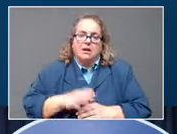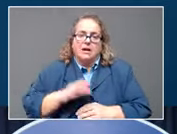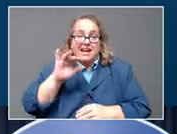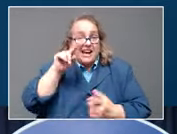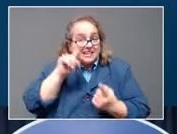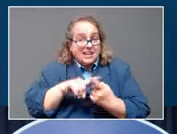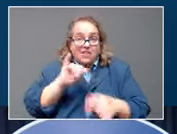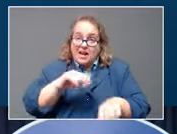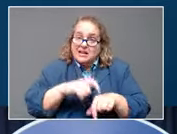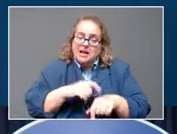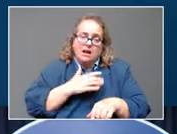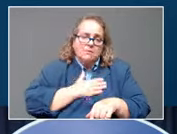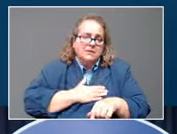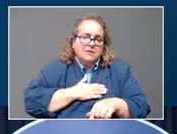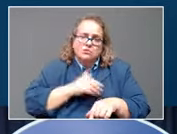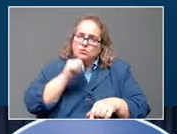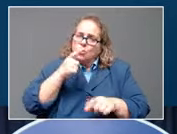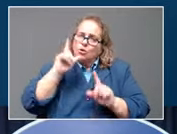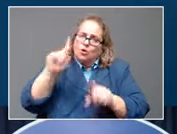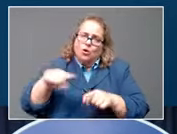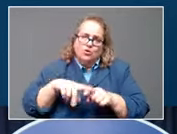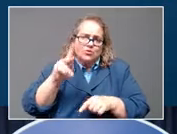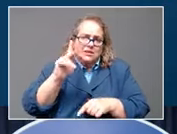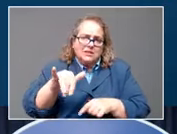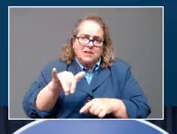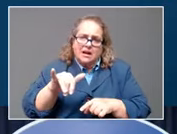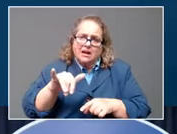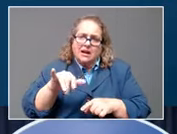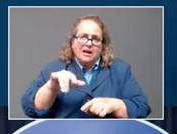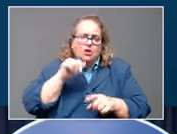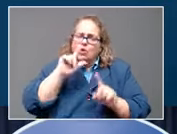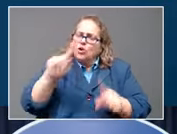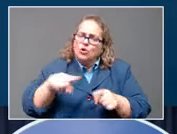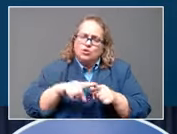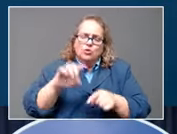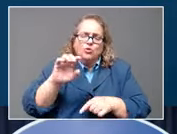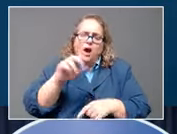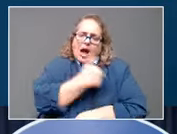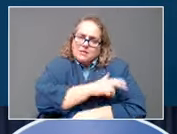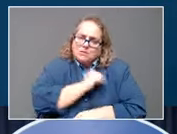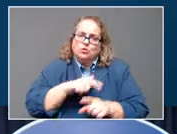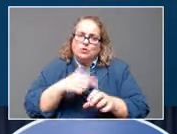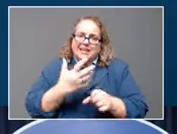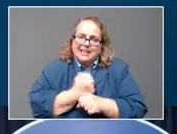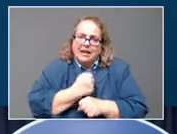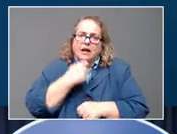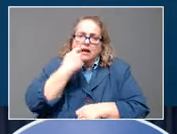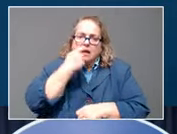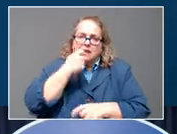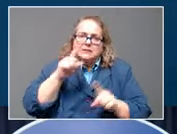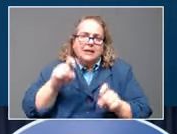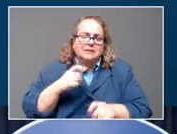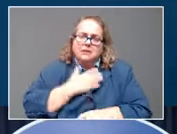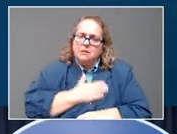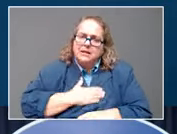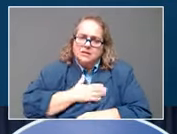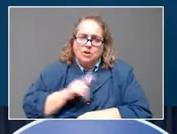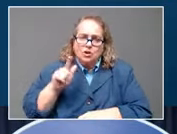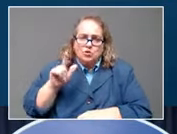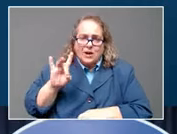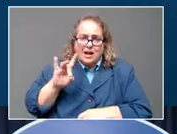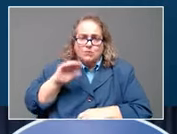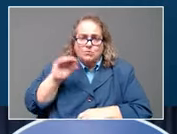to an ER just to get a COVID test. Roughly 28% of all of the people going to an emergency department today are going